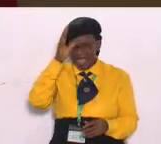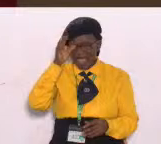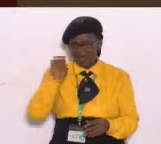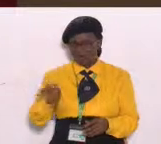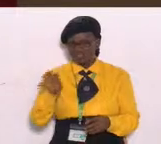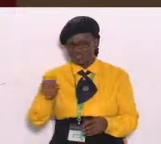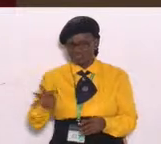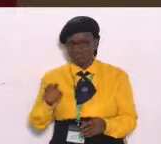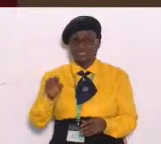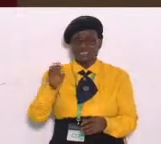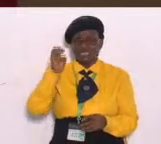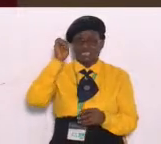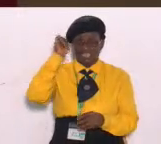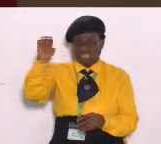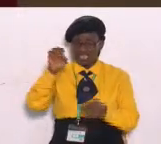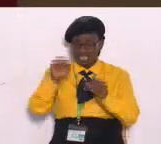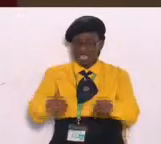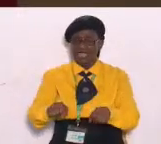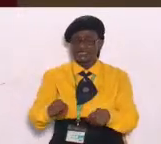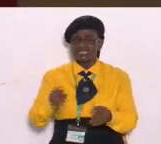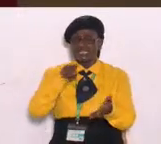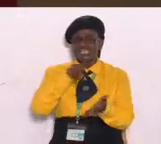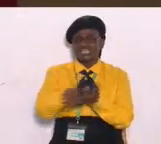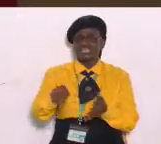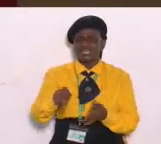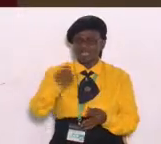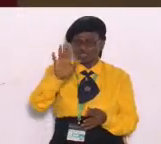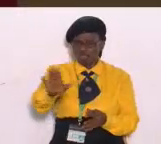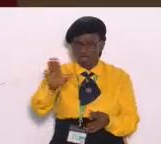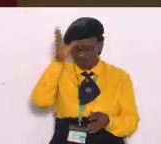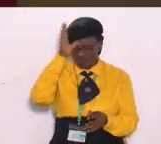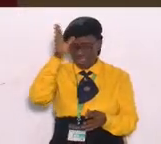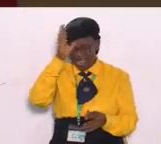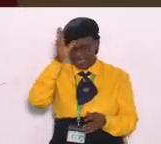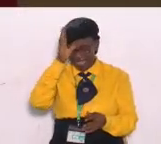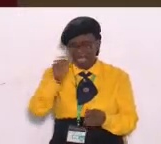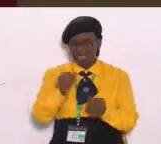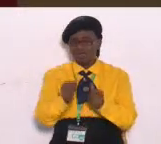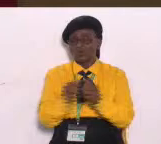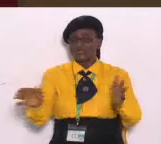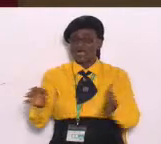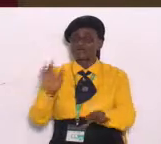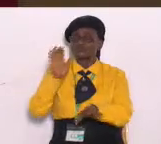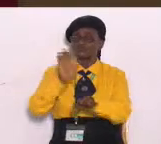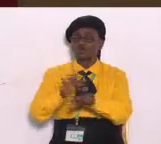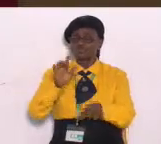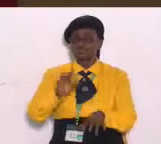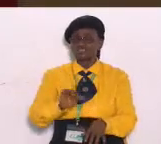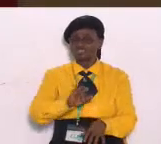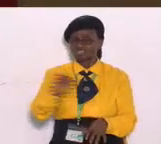kill your fathers in their sleep without touching them.